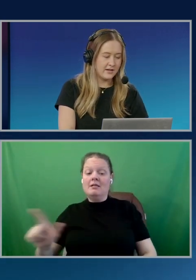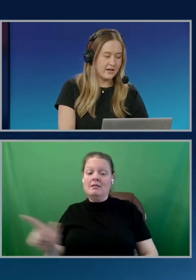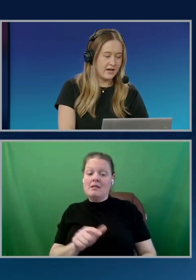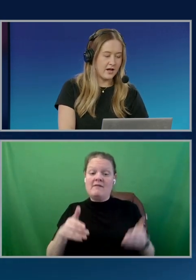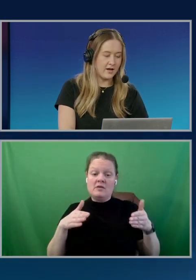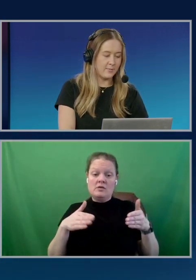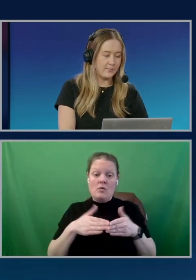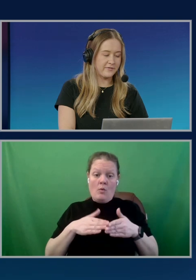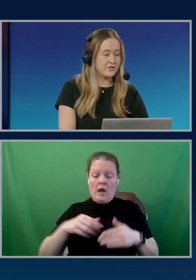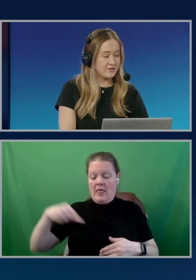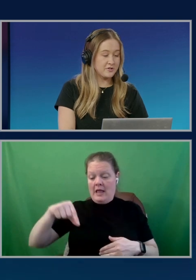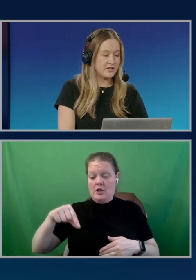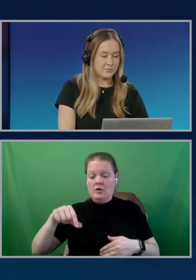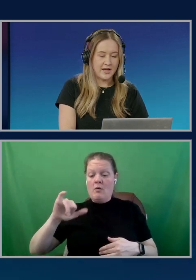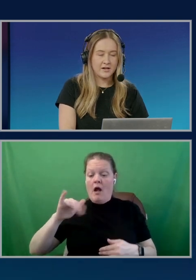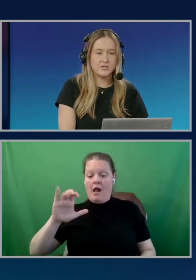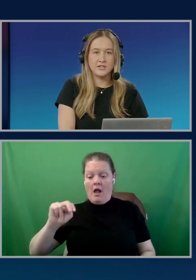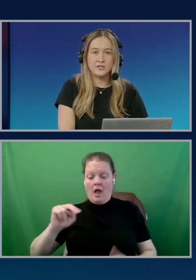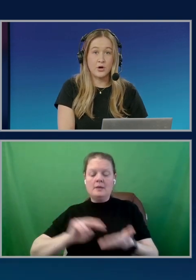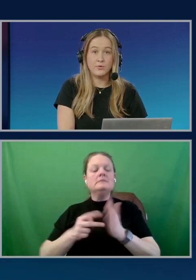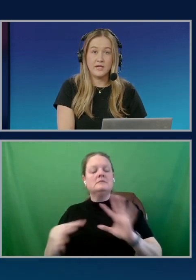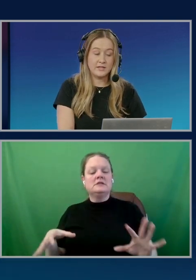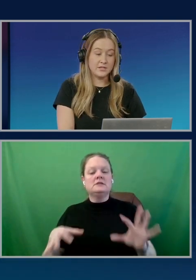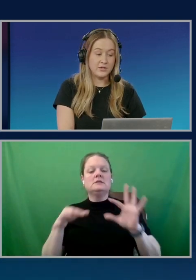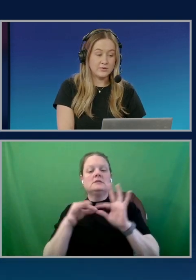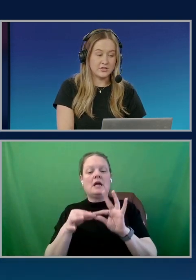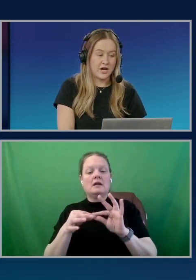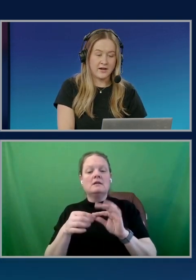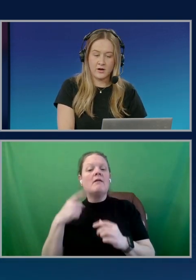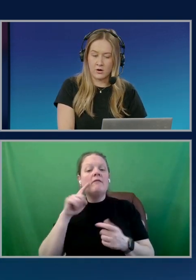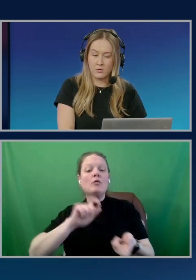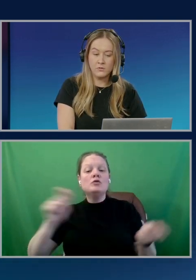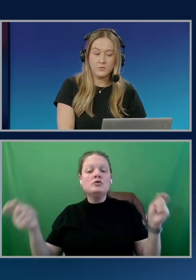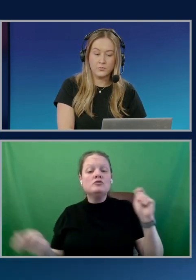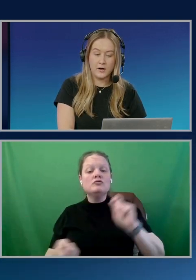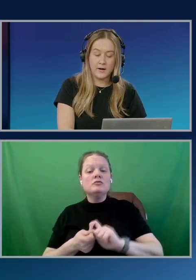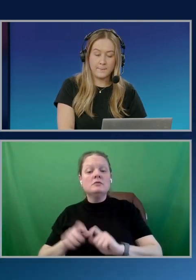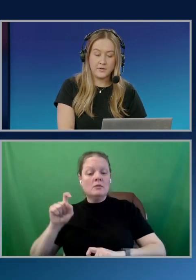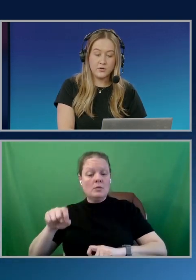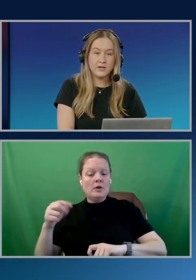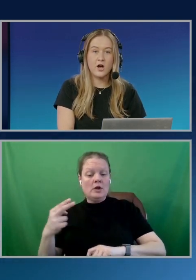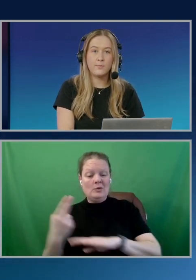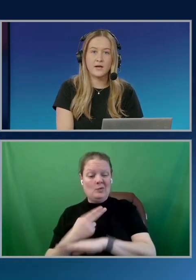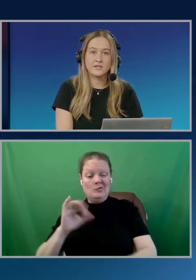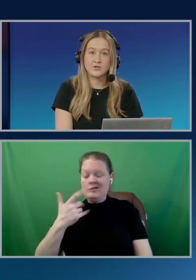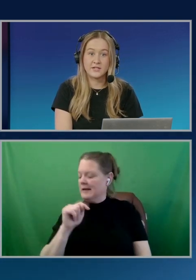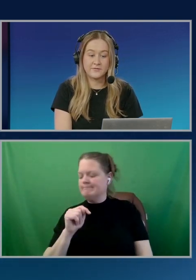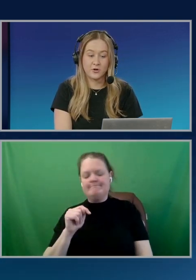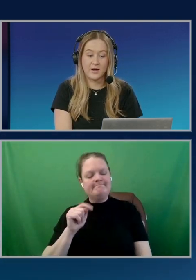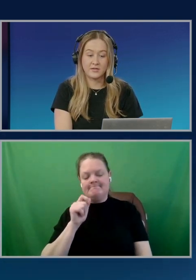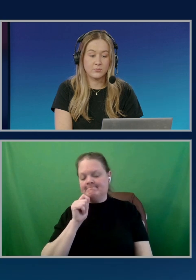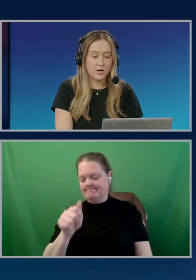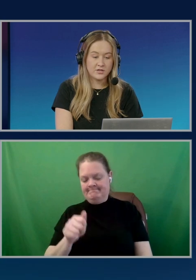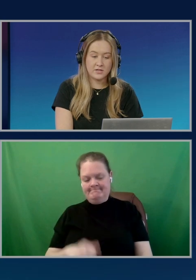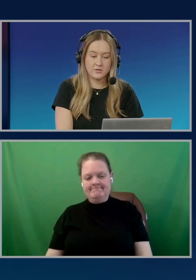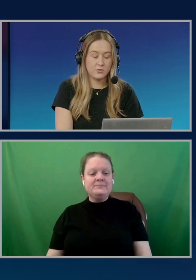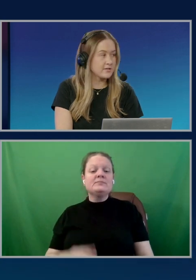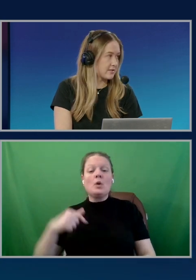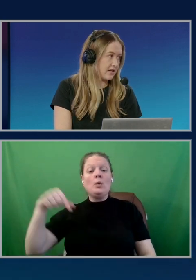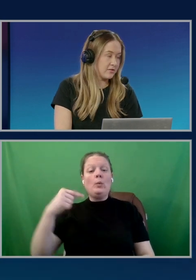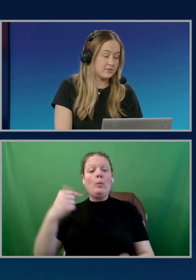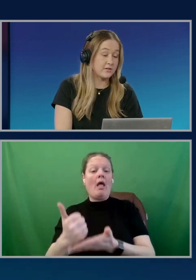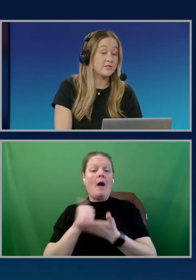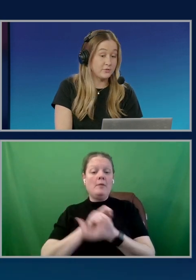connected. But for the transformation, we actually don't need to use the chat at all. Q can help us transform at the project